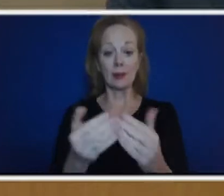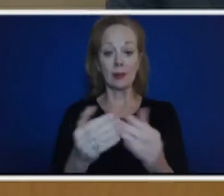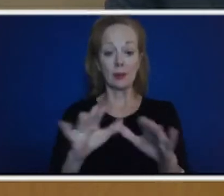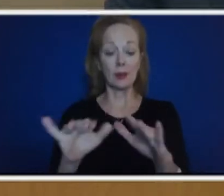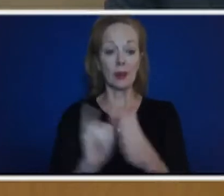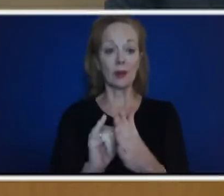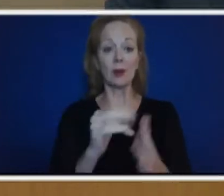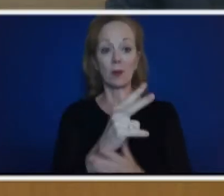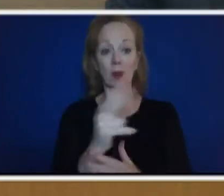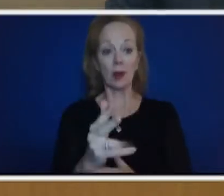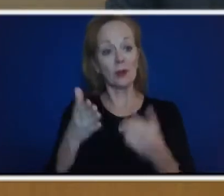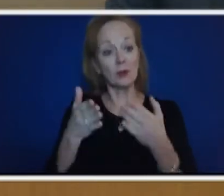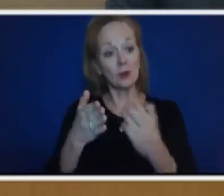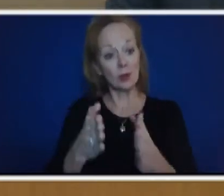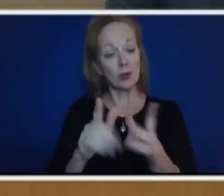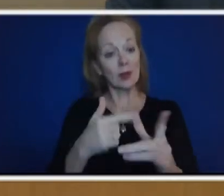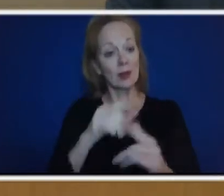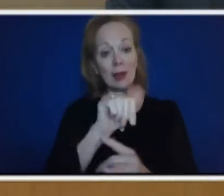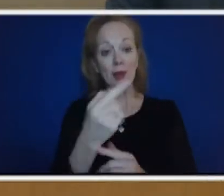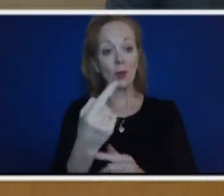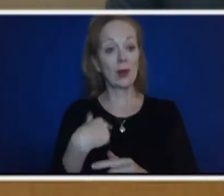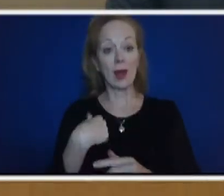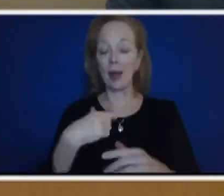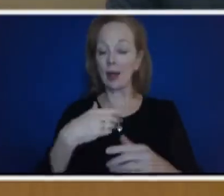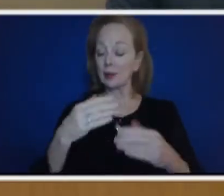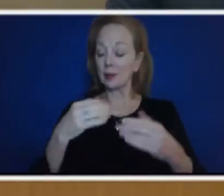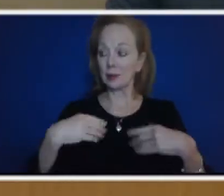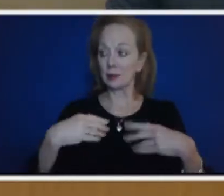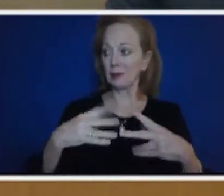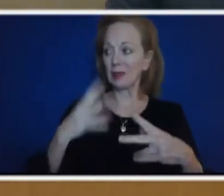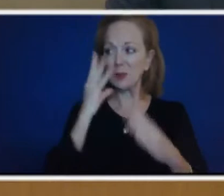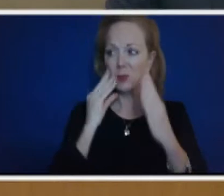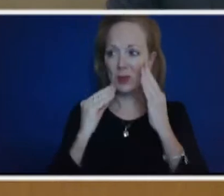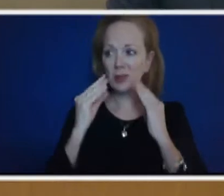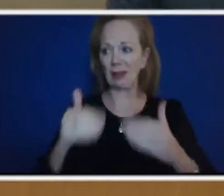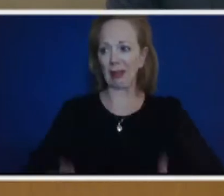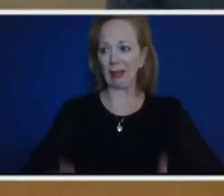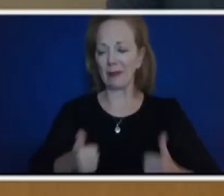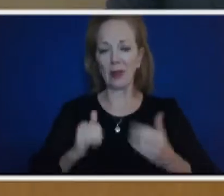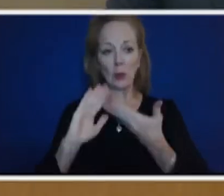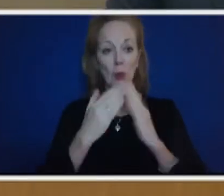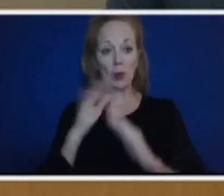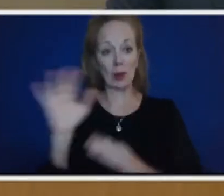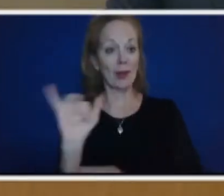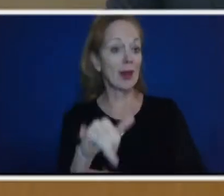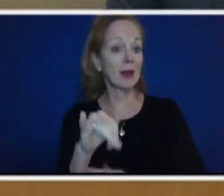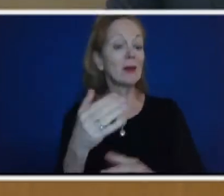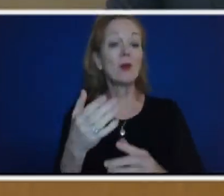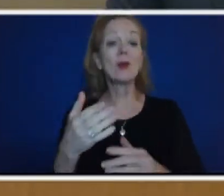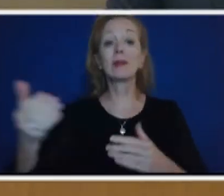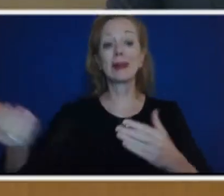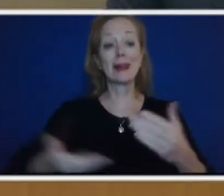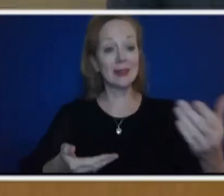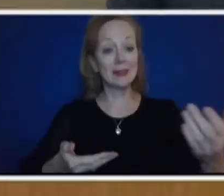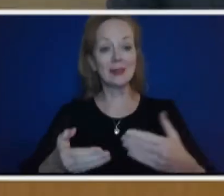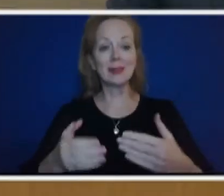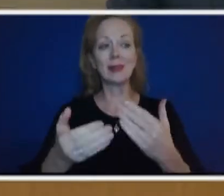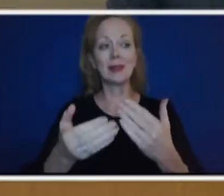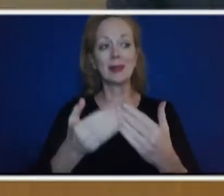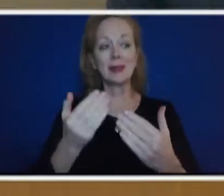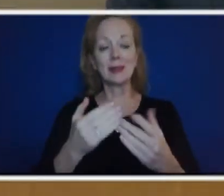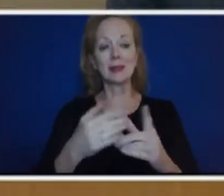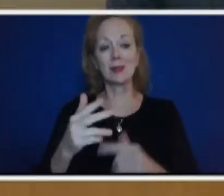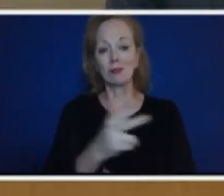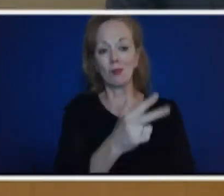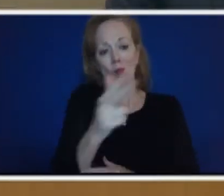street. If anyone has ever lived in a community like that, or there are any guests that they have, it's easy to pull into our